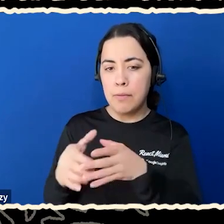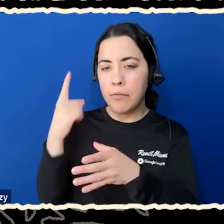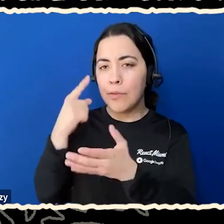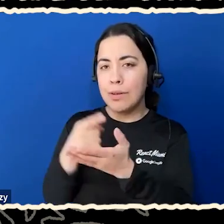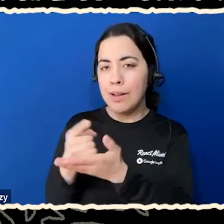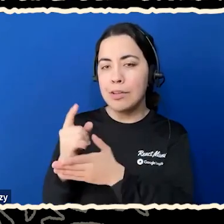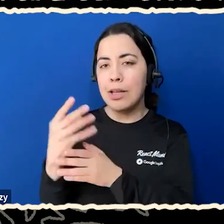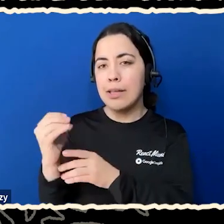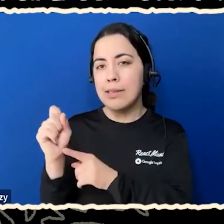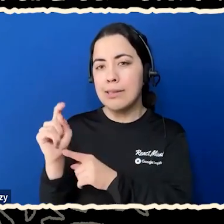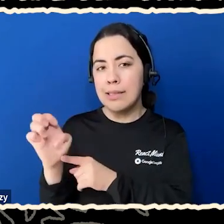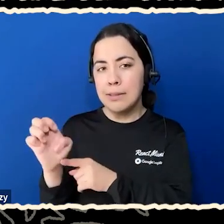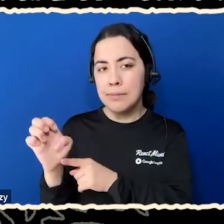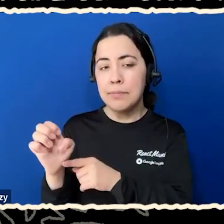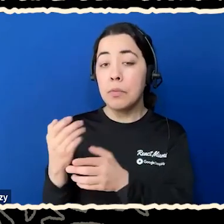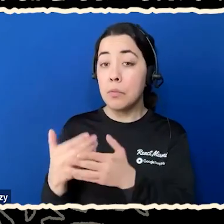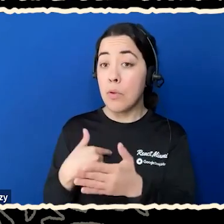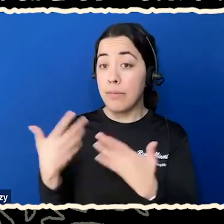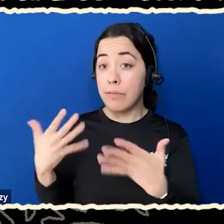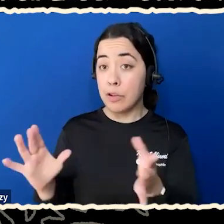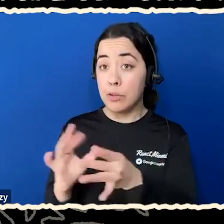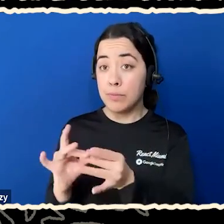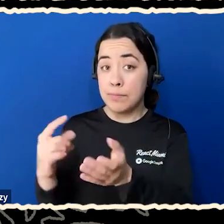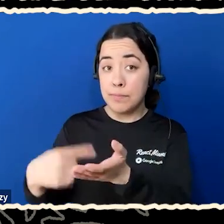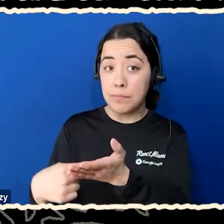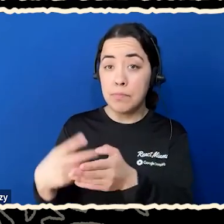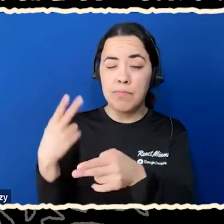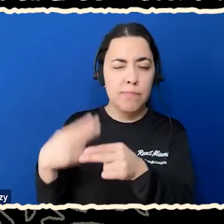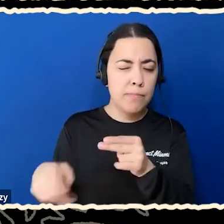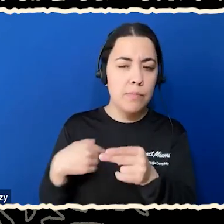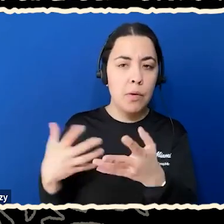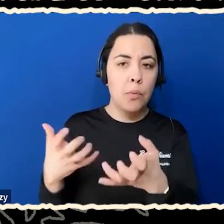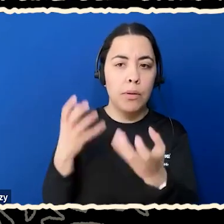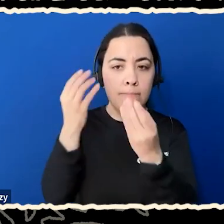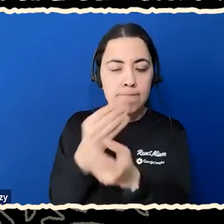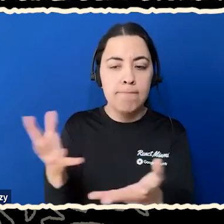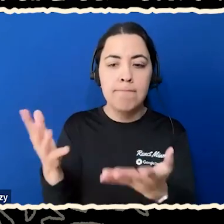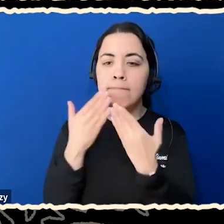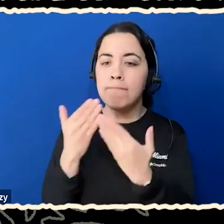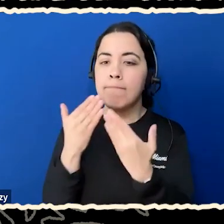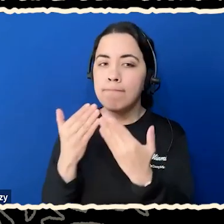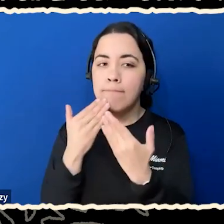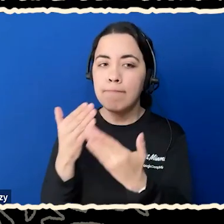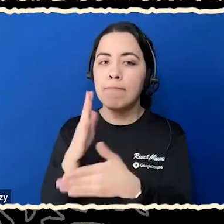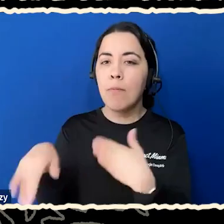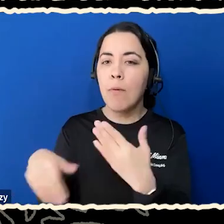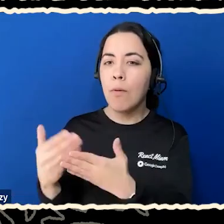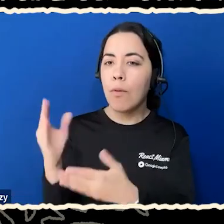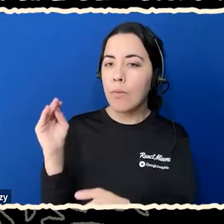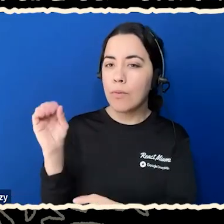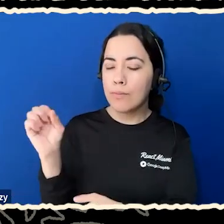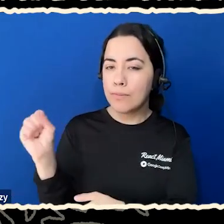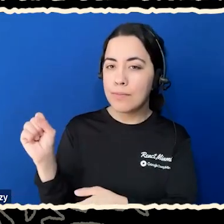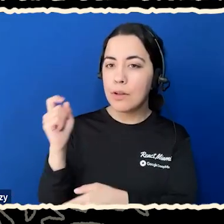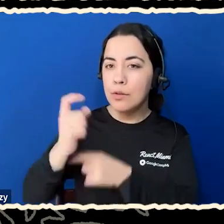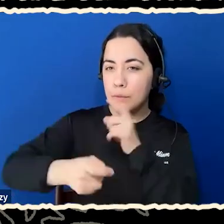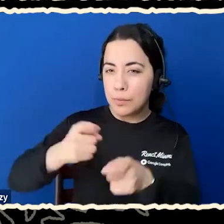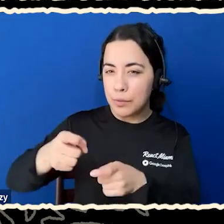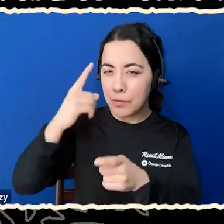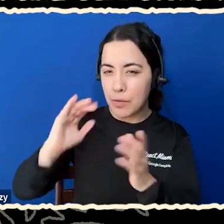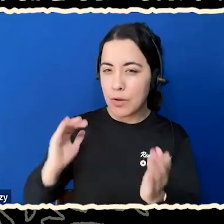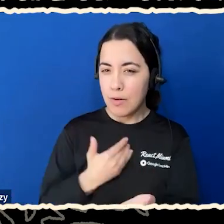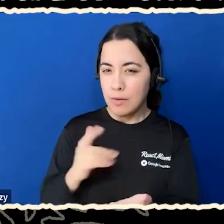And from here, before I finish, I would like to quickly give some thanks to all the OSS contributors to the